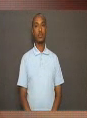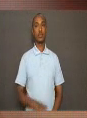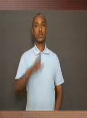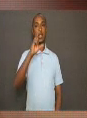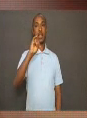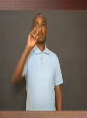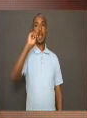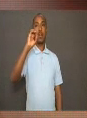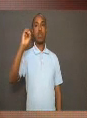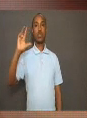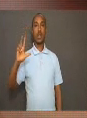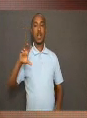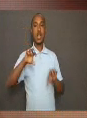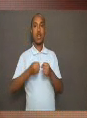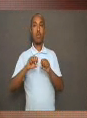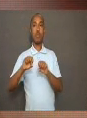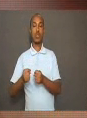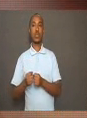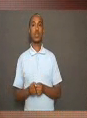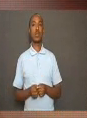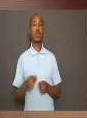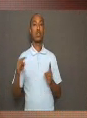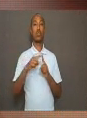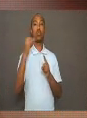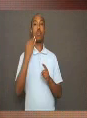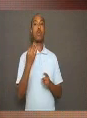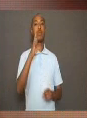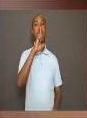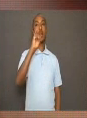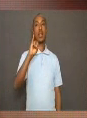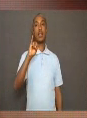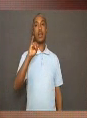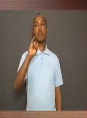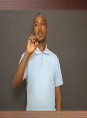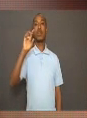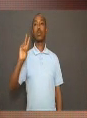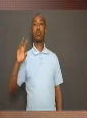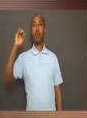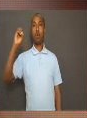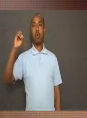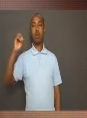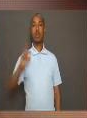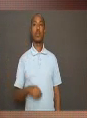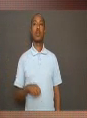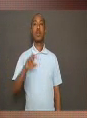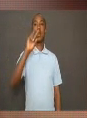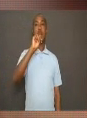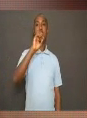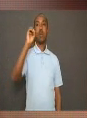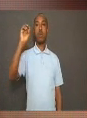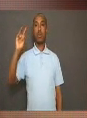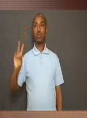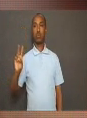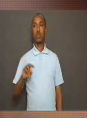Lithium nitrate decomposes to form lithium oxide, nitrogen